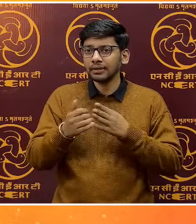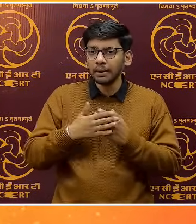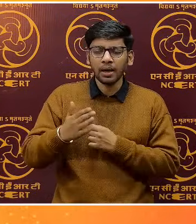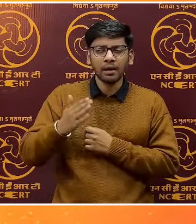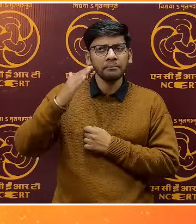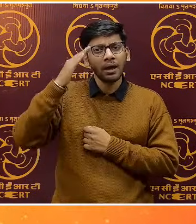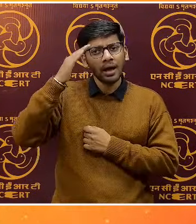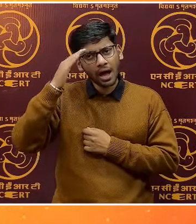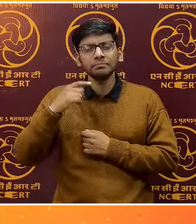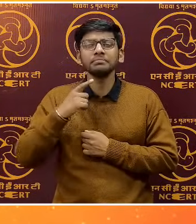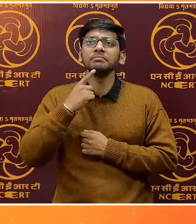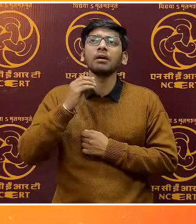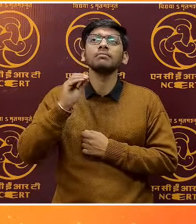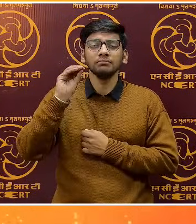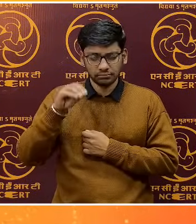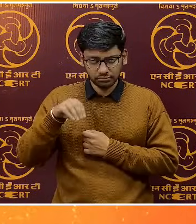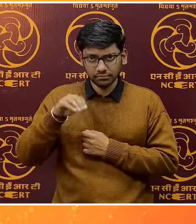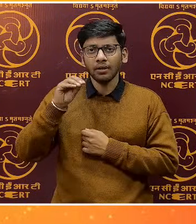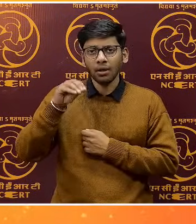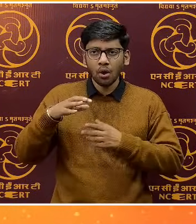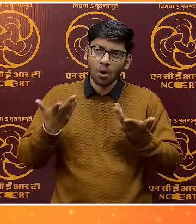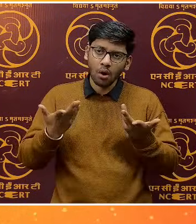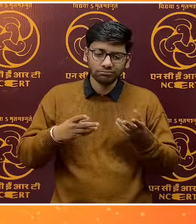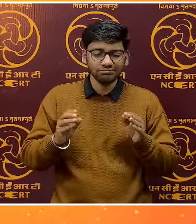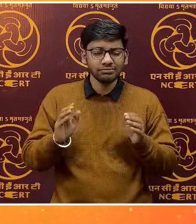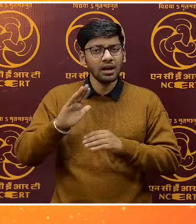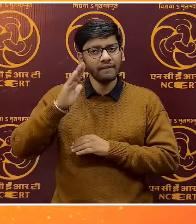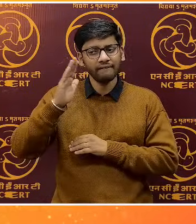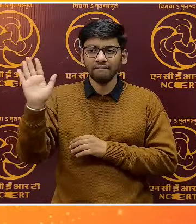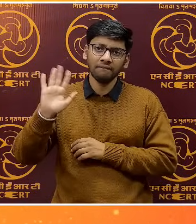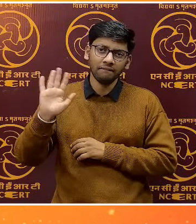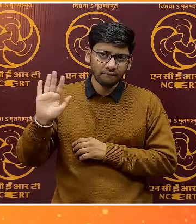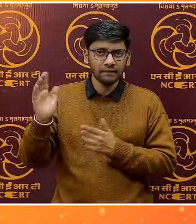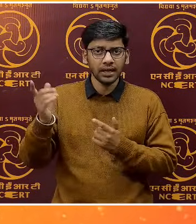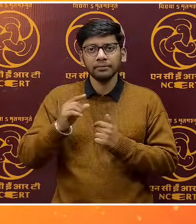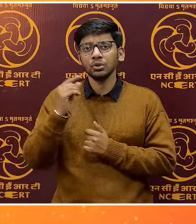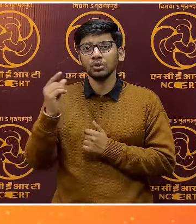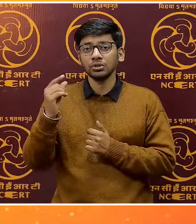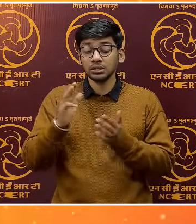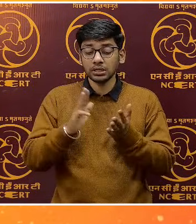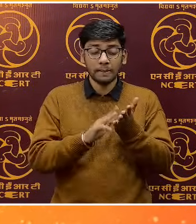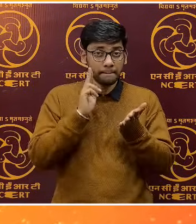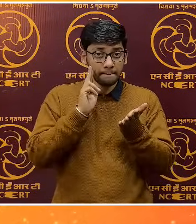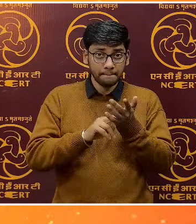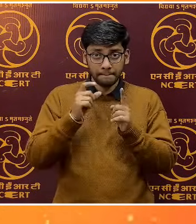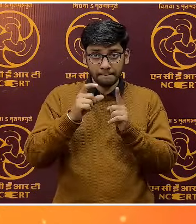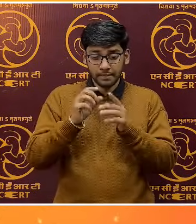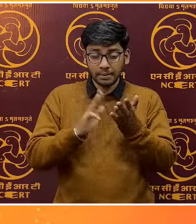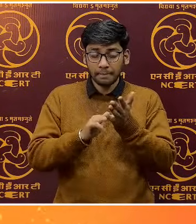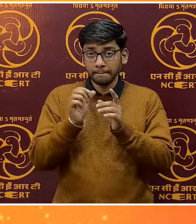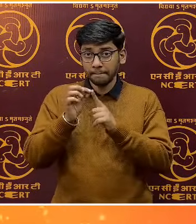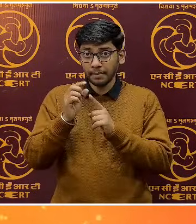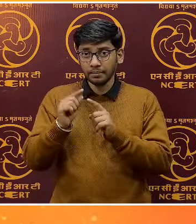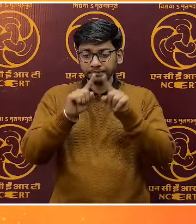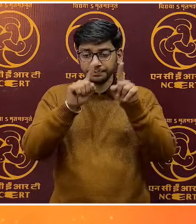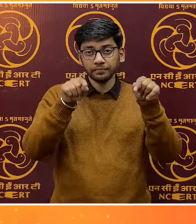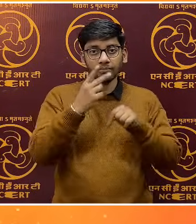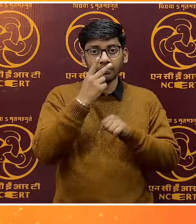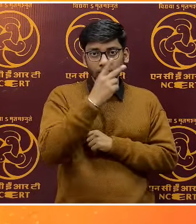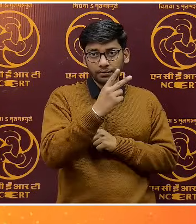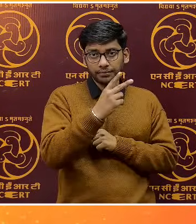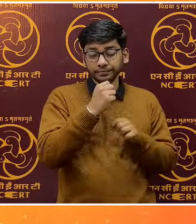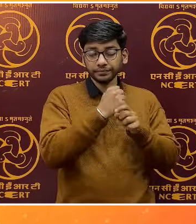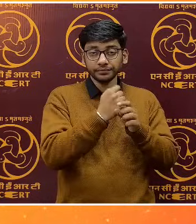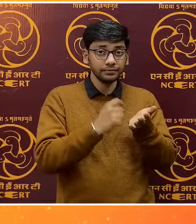also, right? So these are all the greetings. Now I have created this mind map, as you can see on the screen. This is greeting,